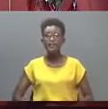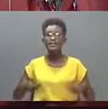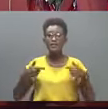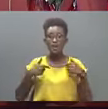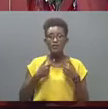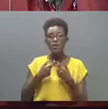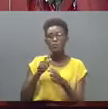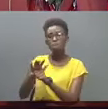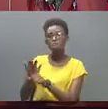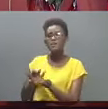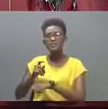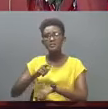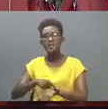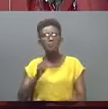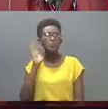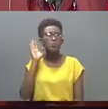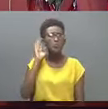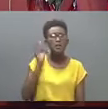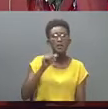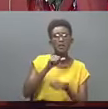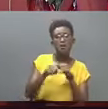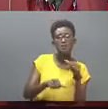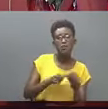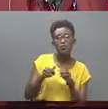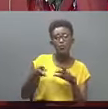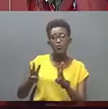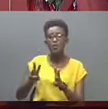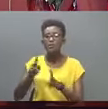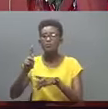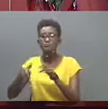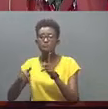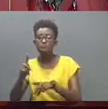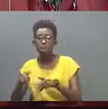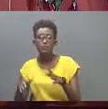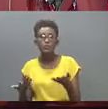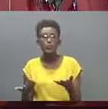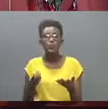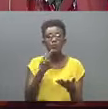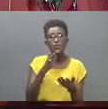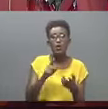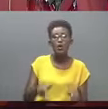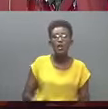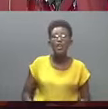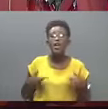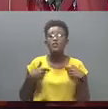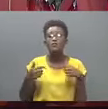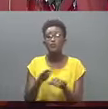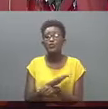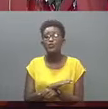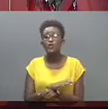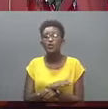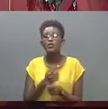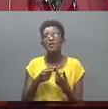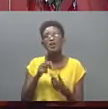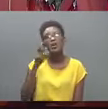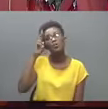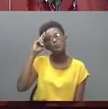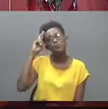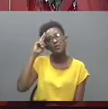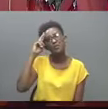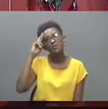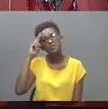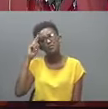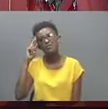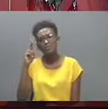Many times we hear about the abundant life. And I remember You